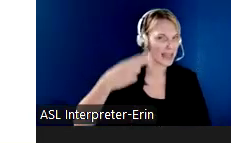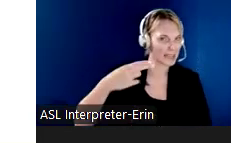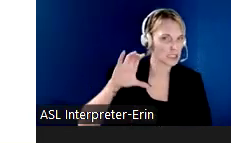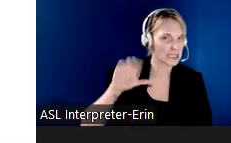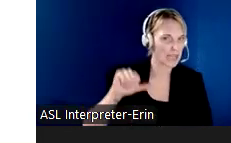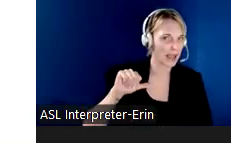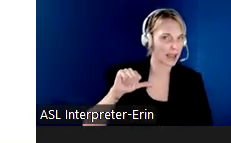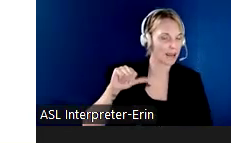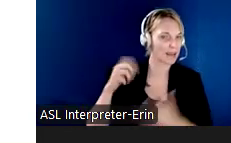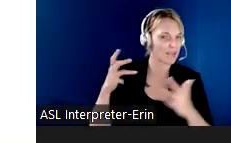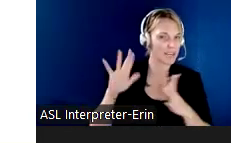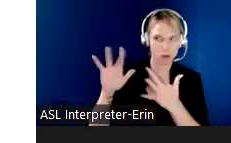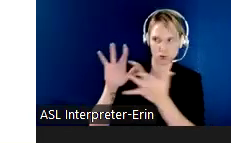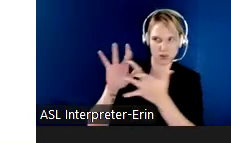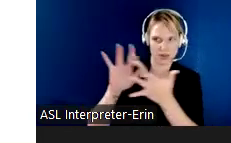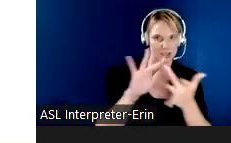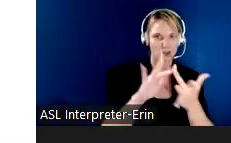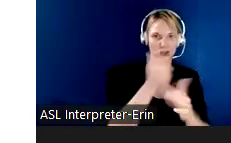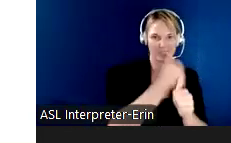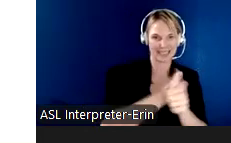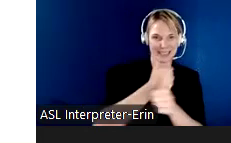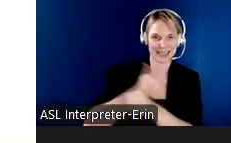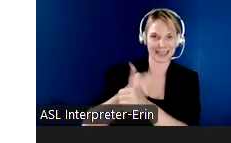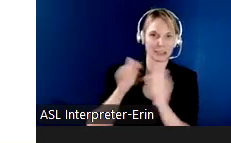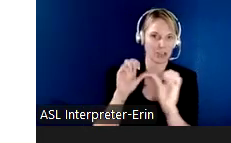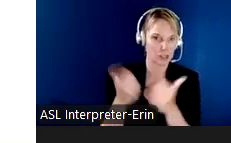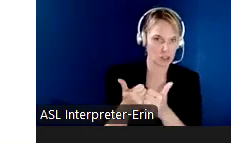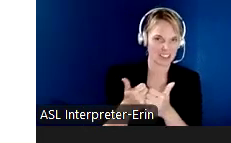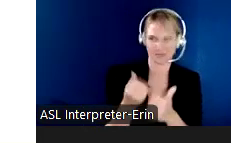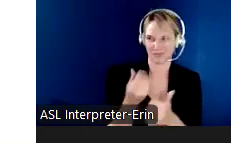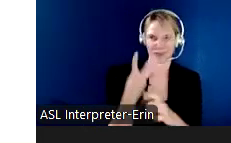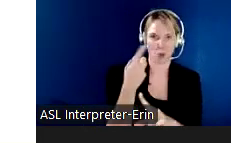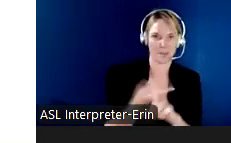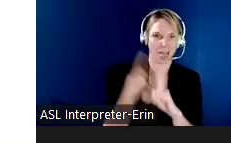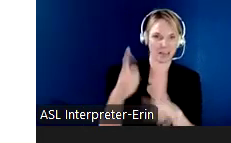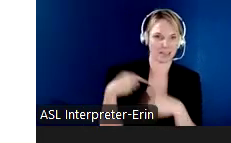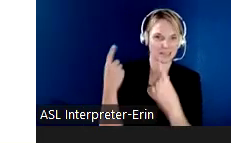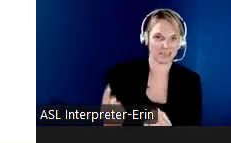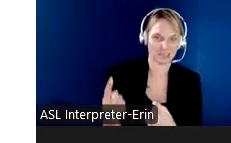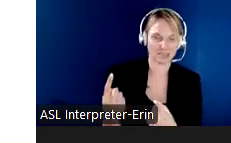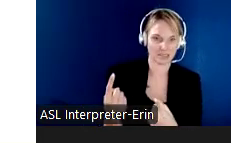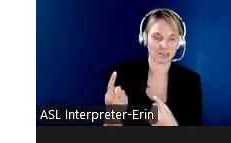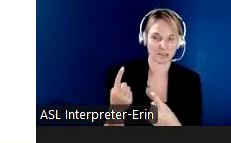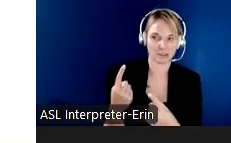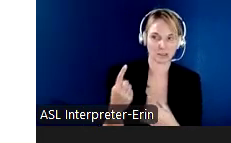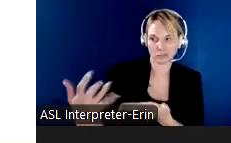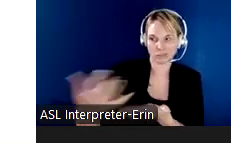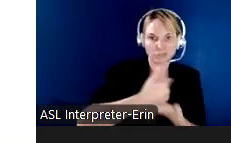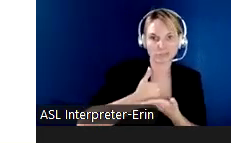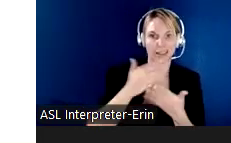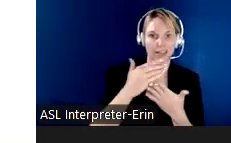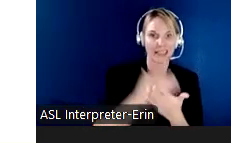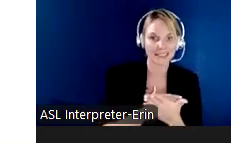reached out to each of the agencies over the last few months and received a list of